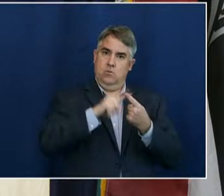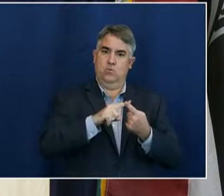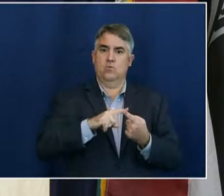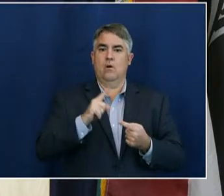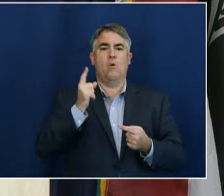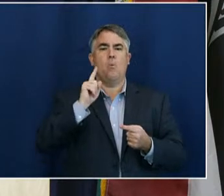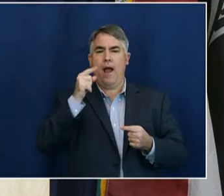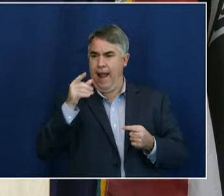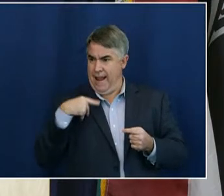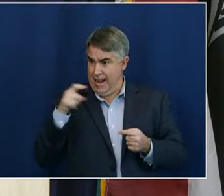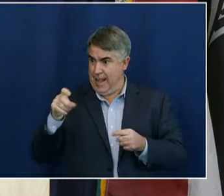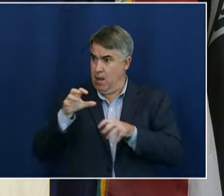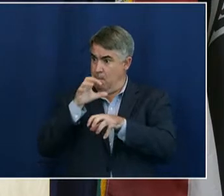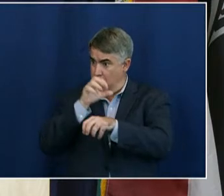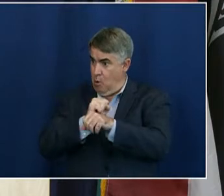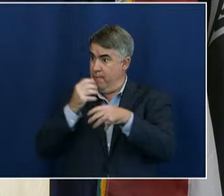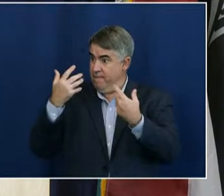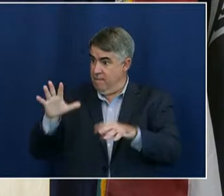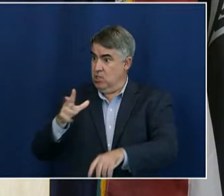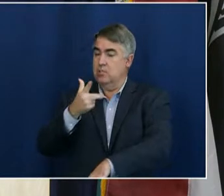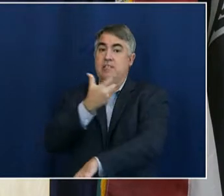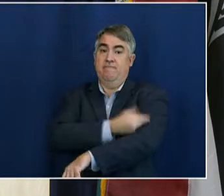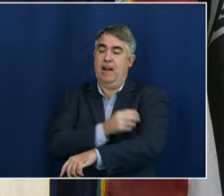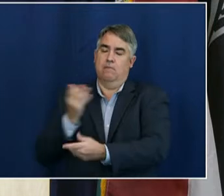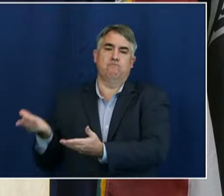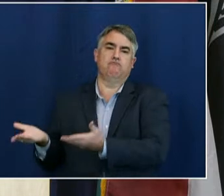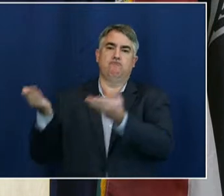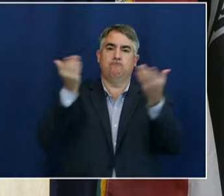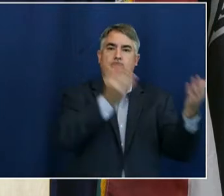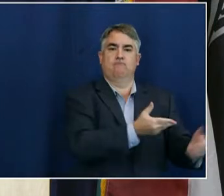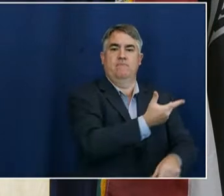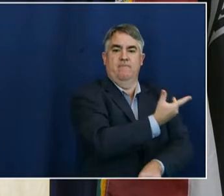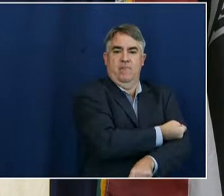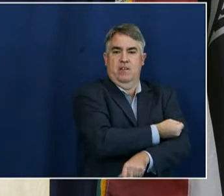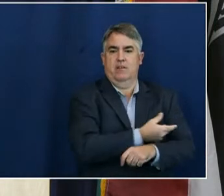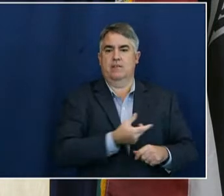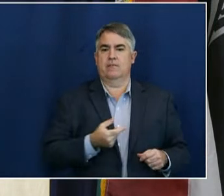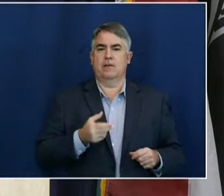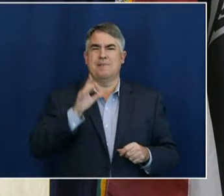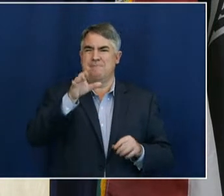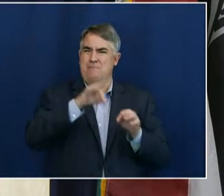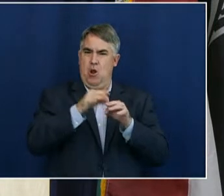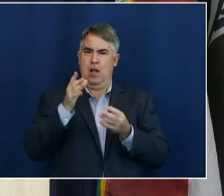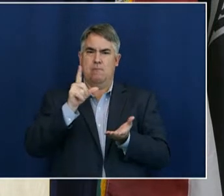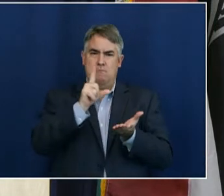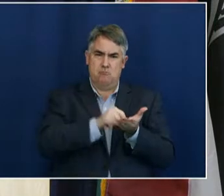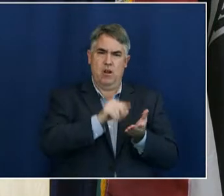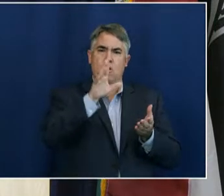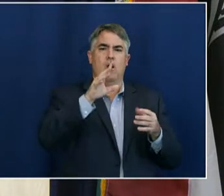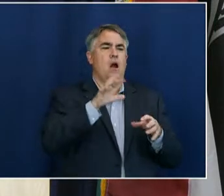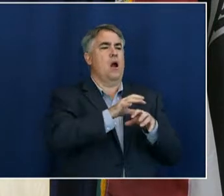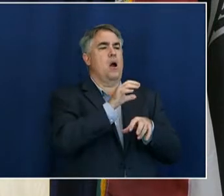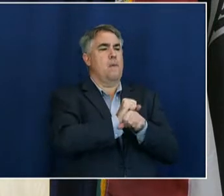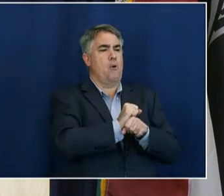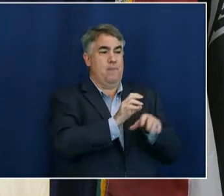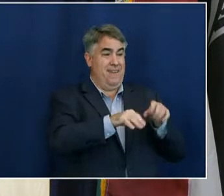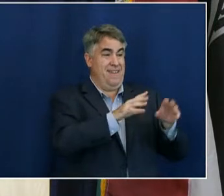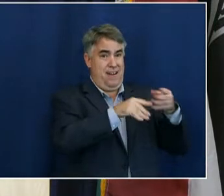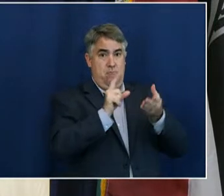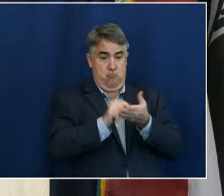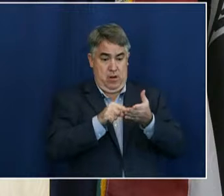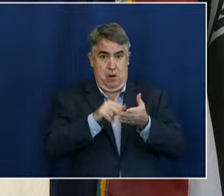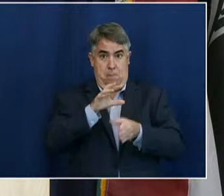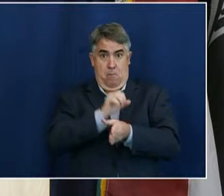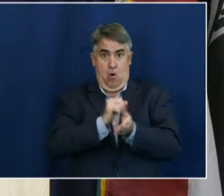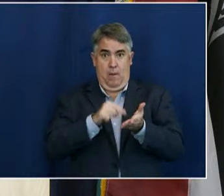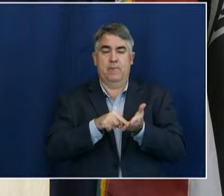vaccine appointment for that day. And so if you print off your appointment form and you take it when you get on the bus or you get on the trolley, you can ride